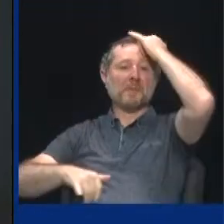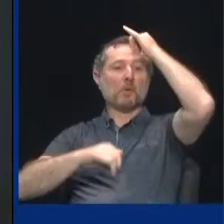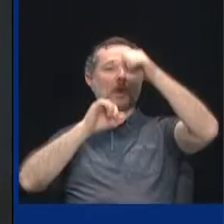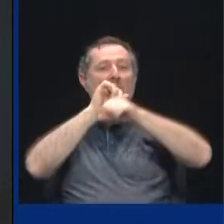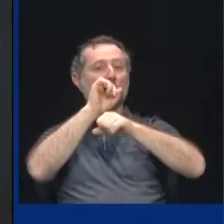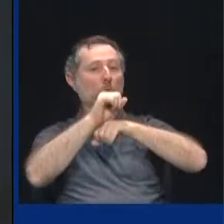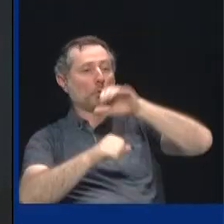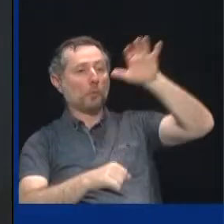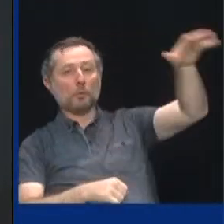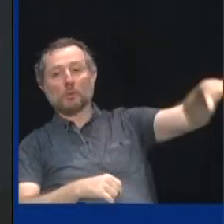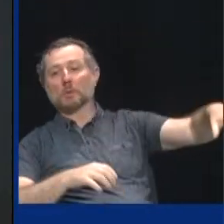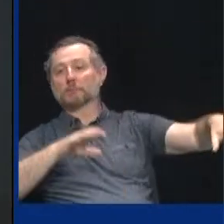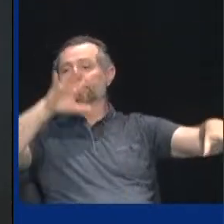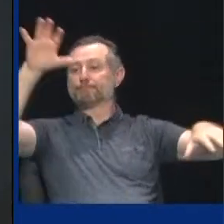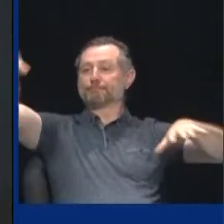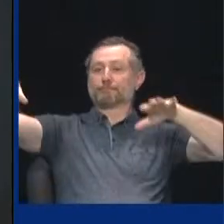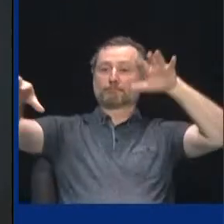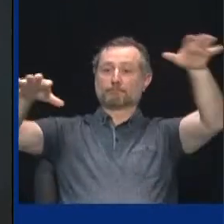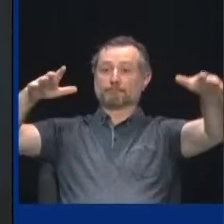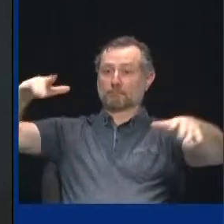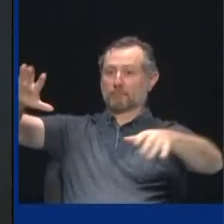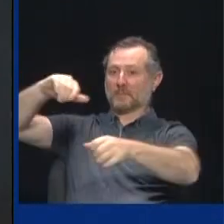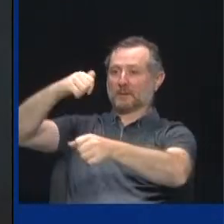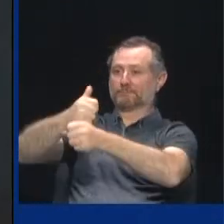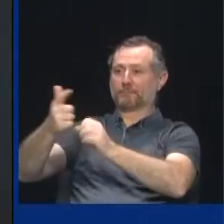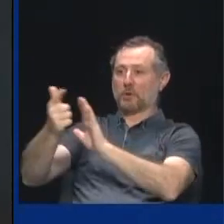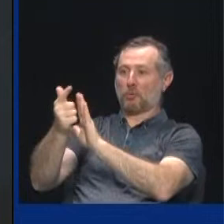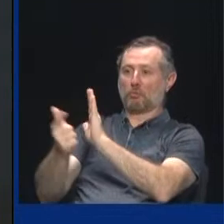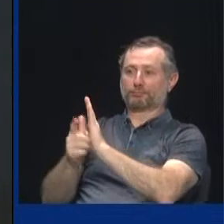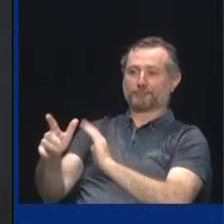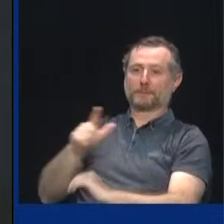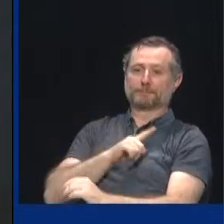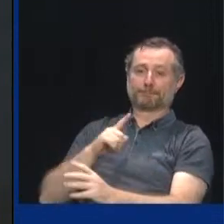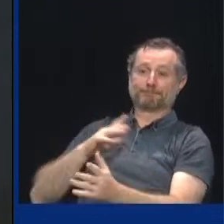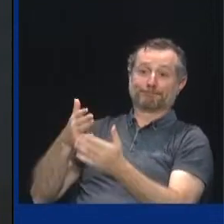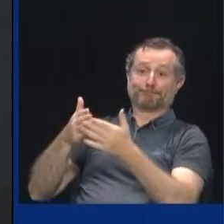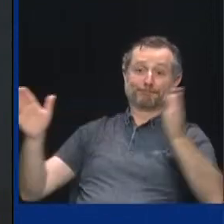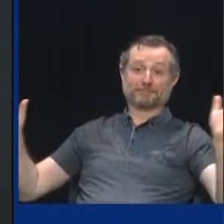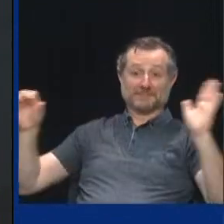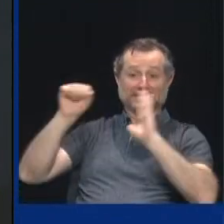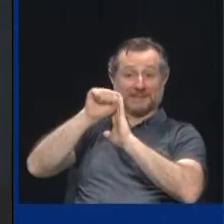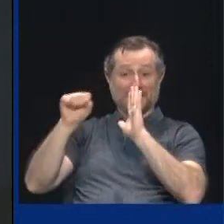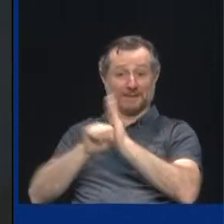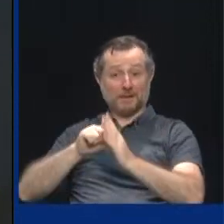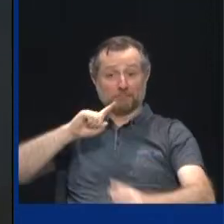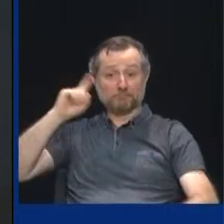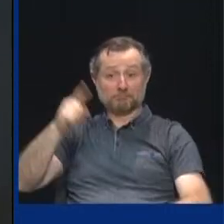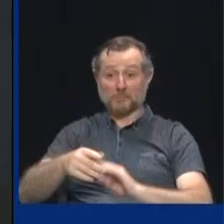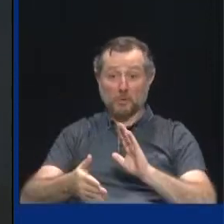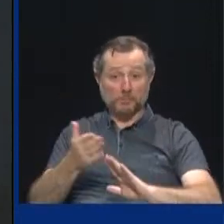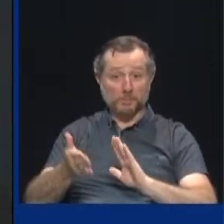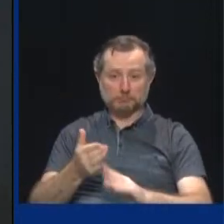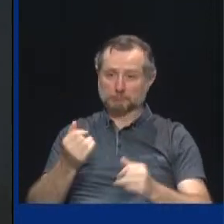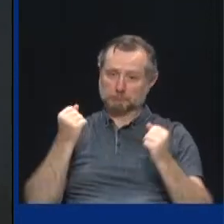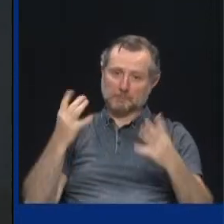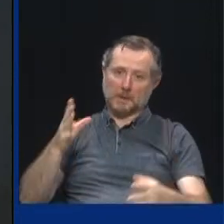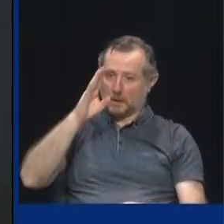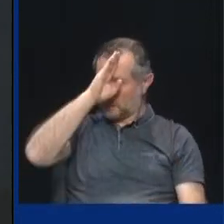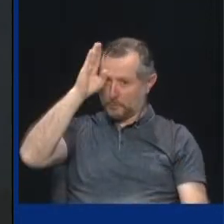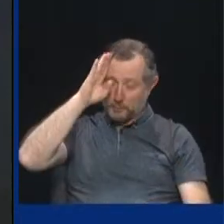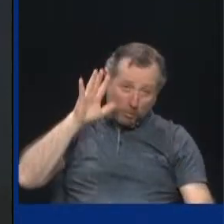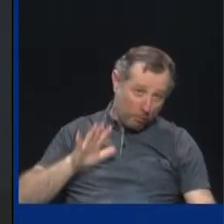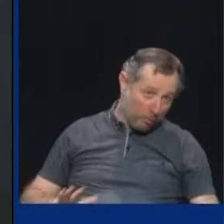would have to be vaccinated. Statewide, you know, we don't run many hospitals, we don't run